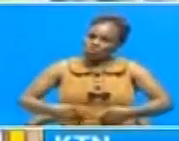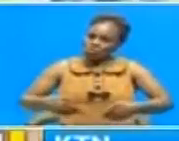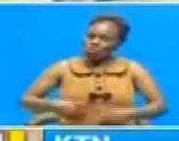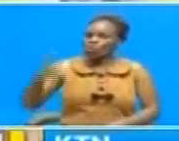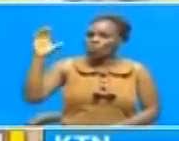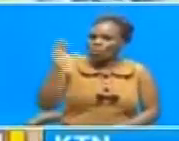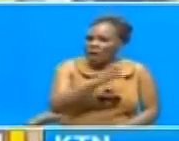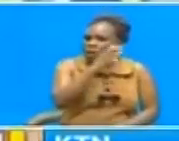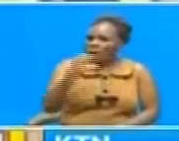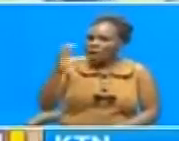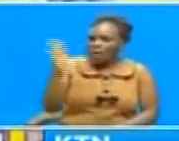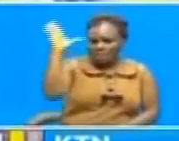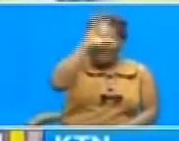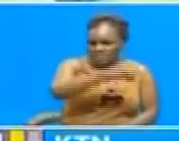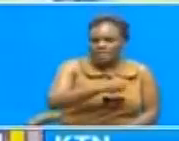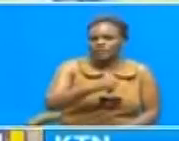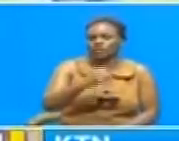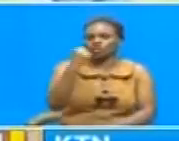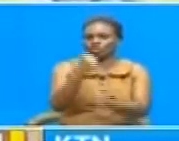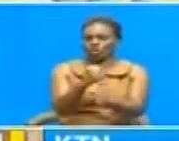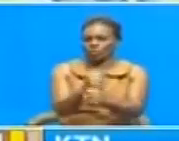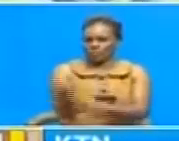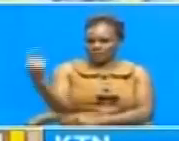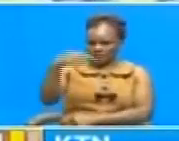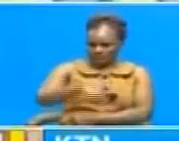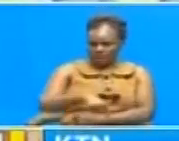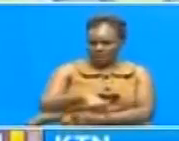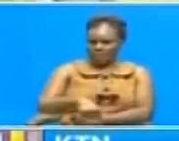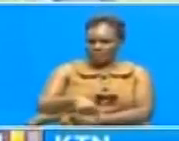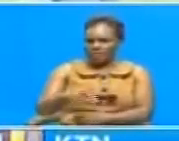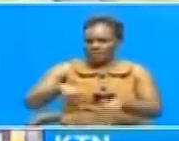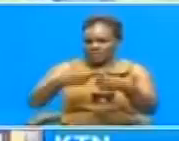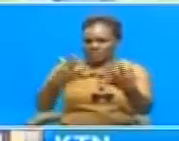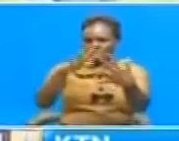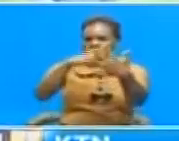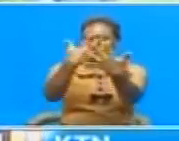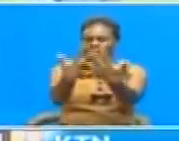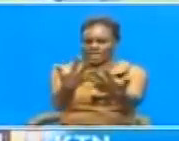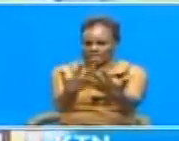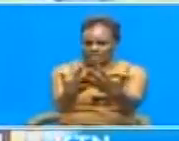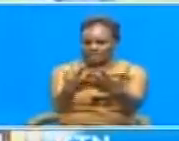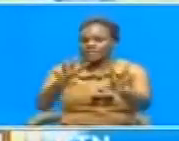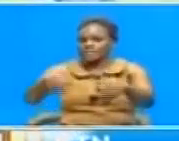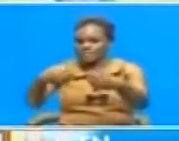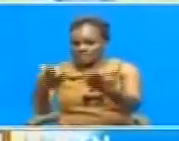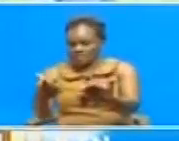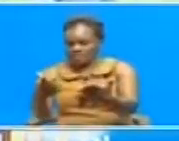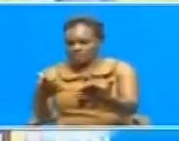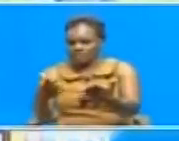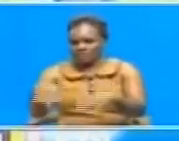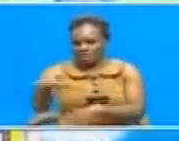pombe sababu wamekosa pahali ya recreation. Tulikuja hapa, tumeweza kuwanunulia net, tumewasetia this volleyball